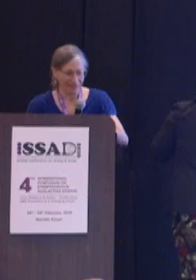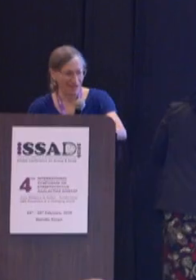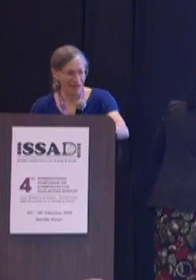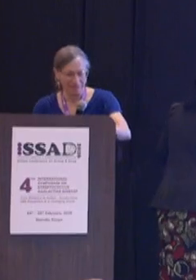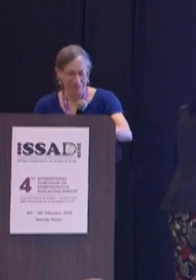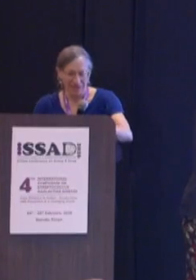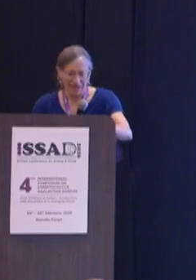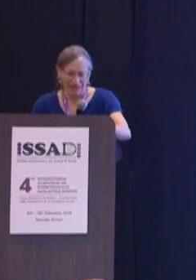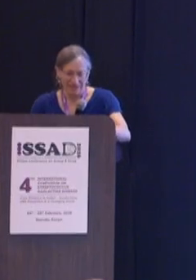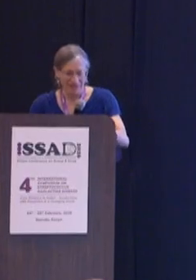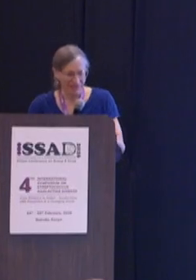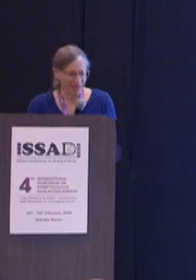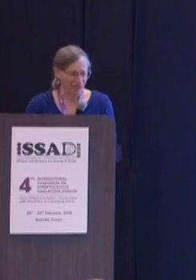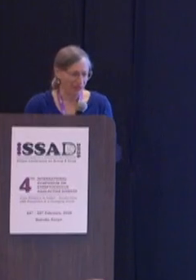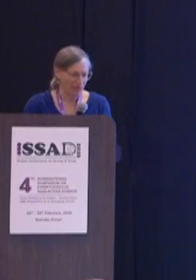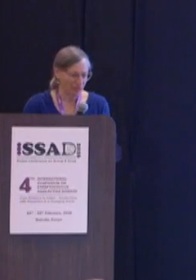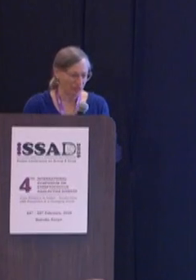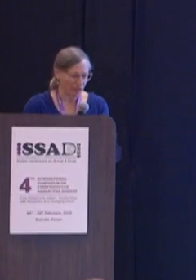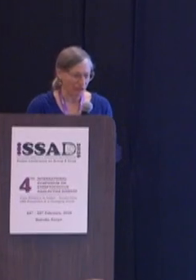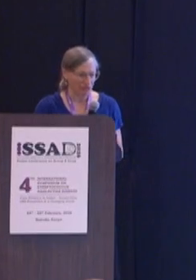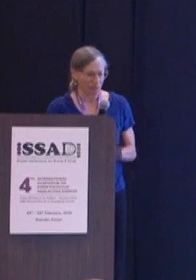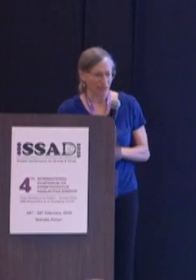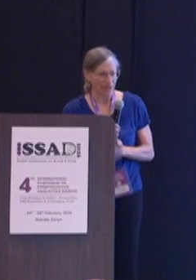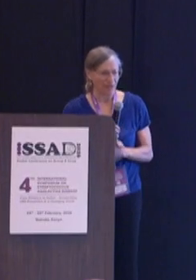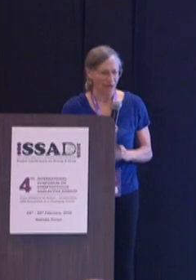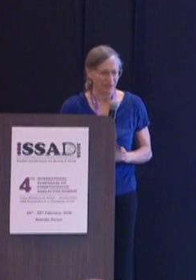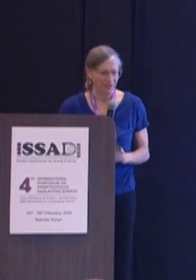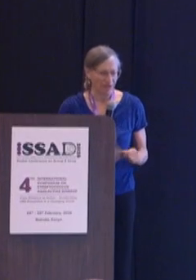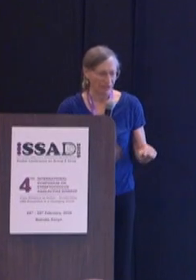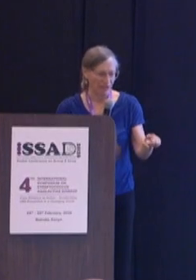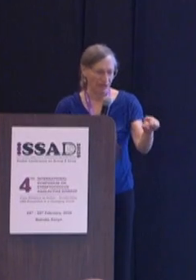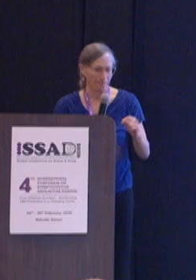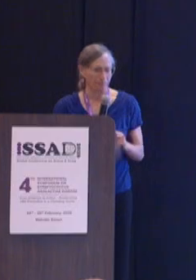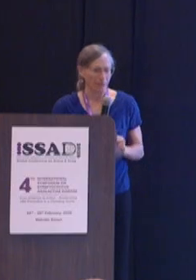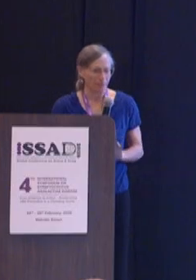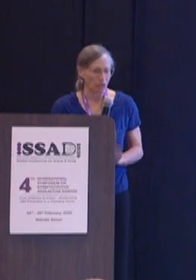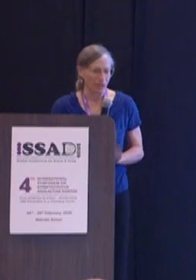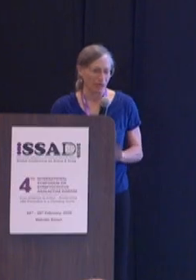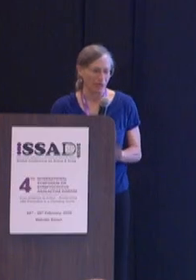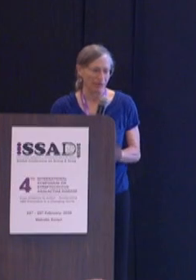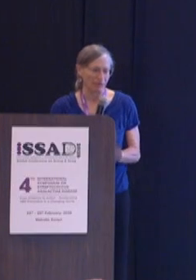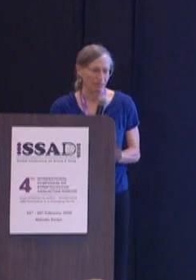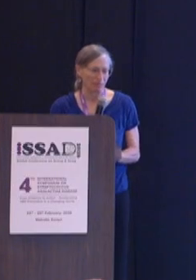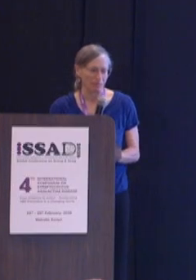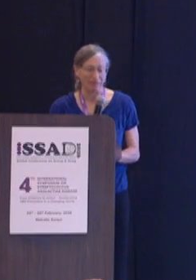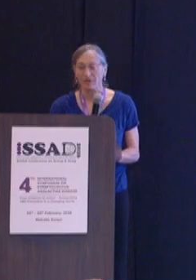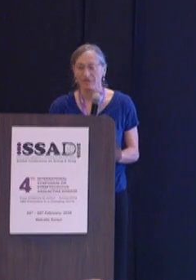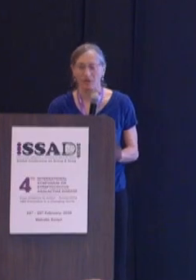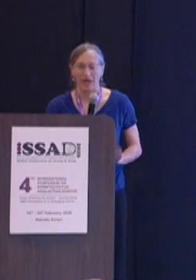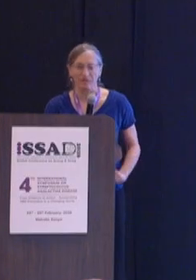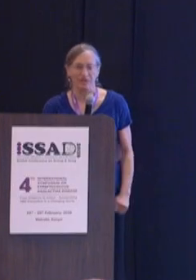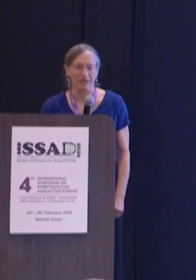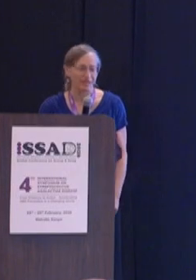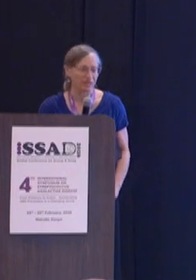Great. Yes, and thank you for the opportunity to present on this study. I'm showing here again the reference,